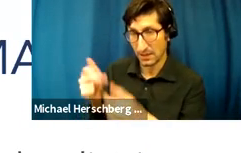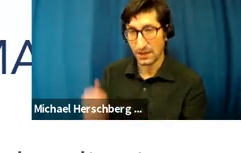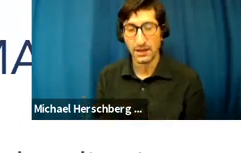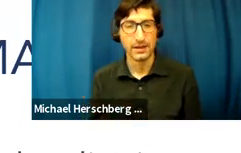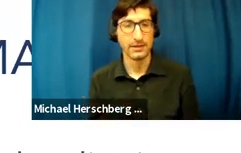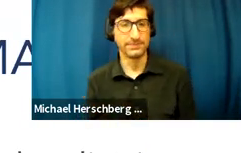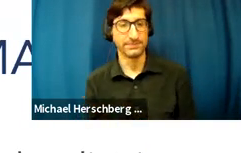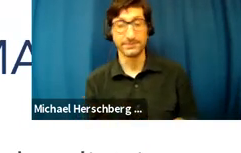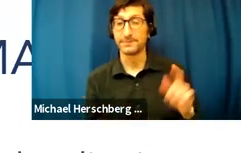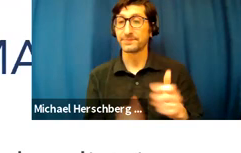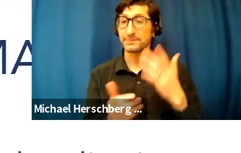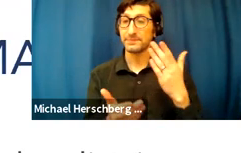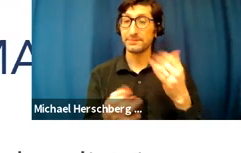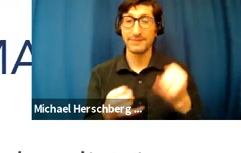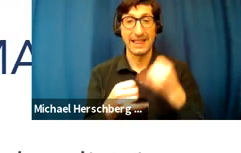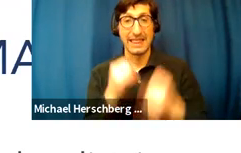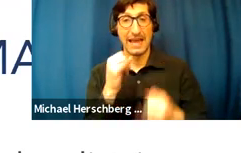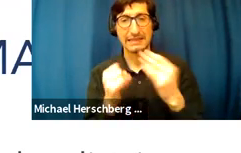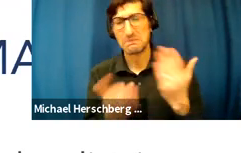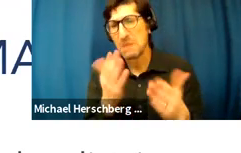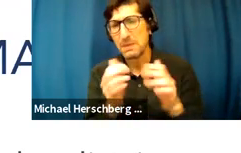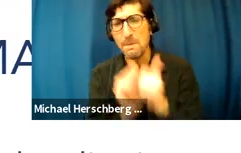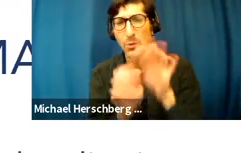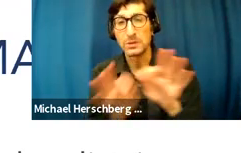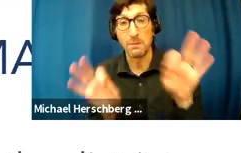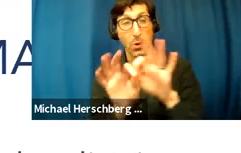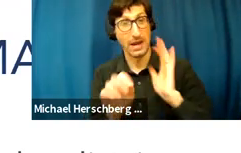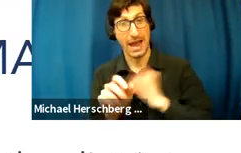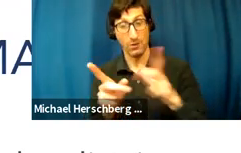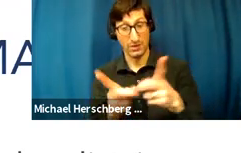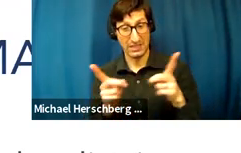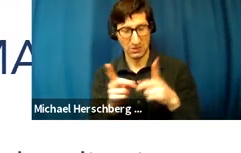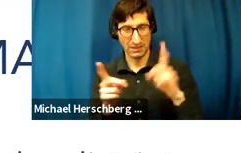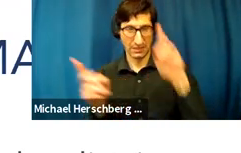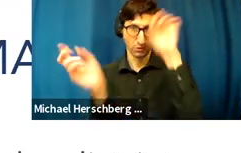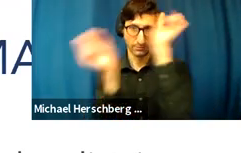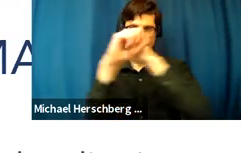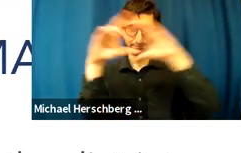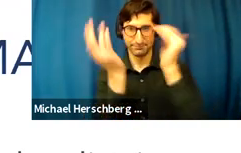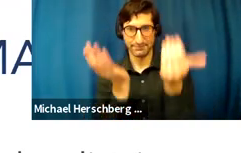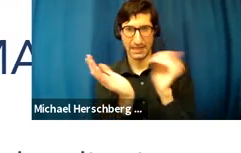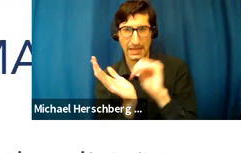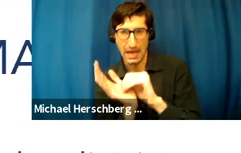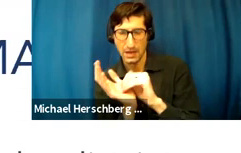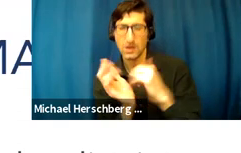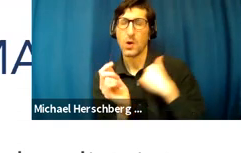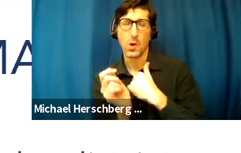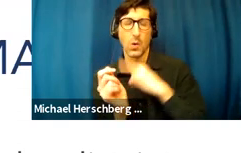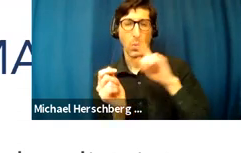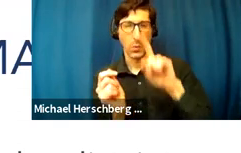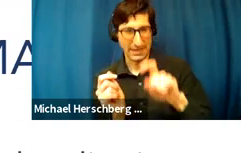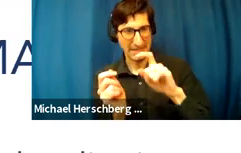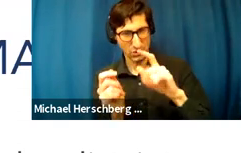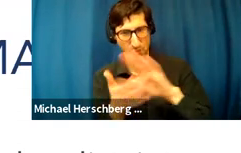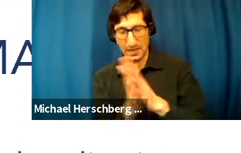Finally, and perhaps most importantly, we are challenged to reimagine our district. We need to come back as the district that our students need us to